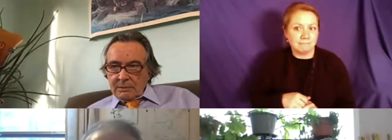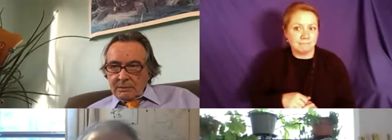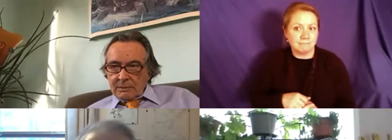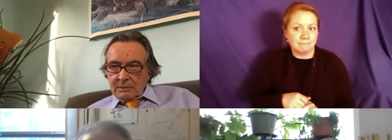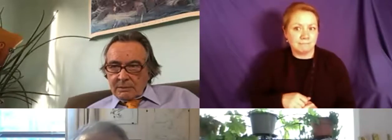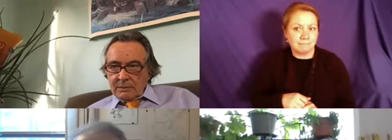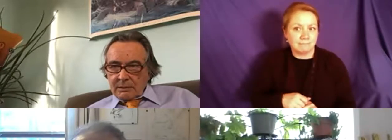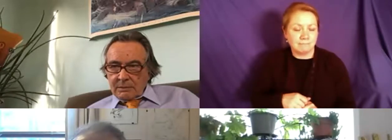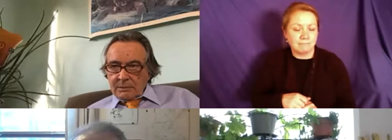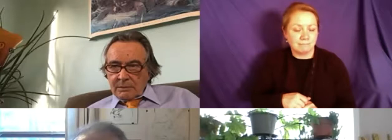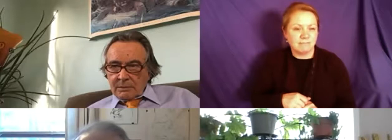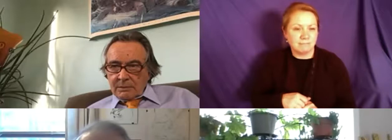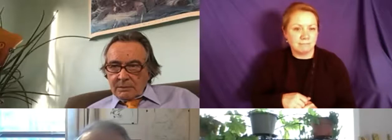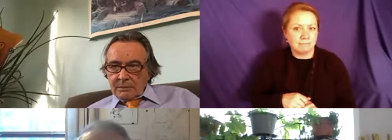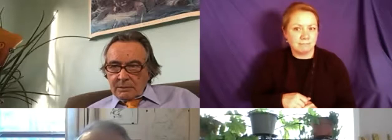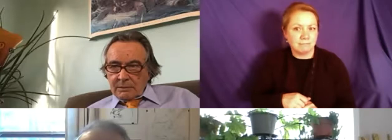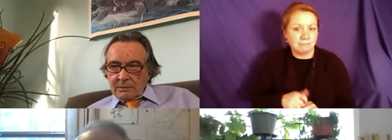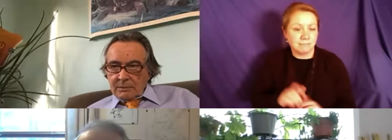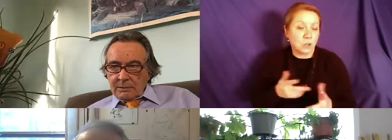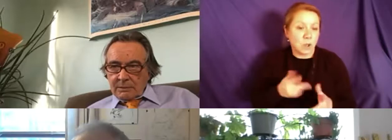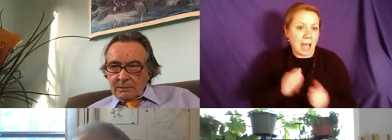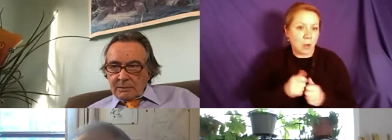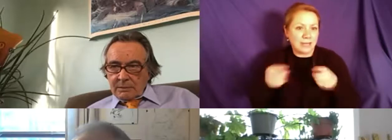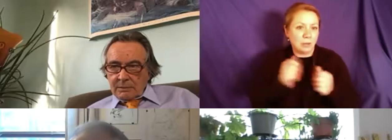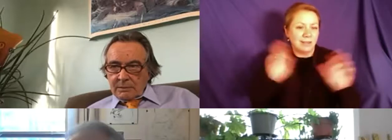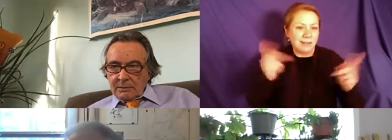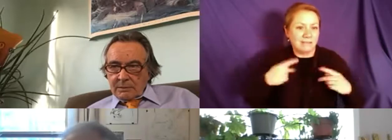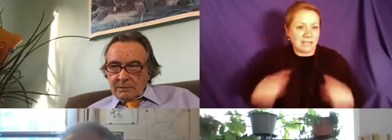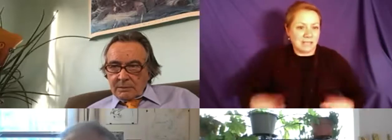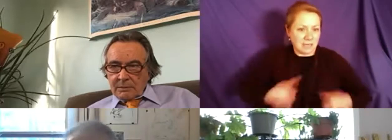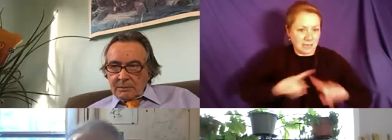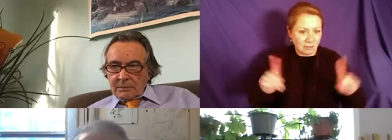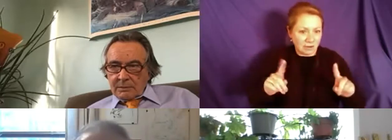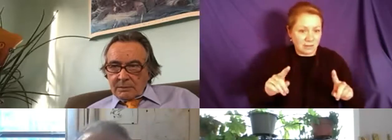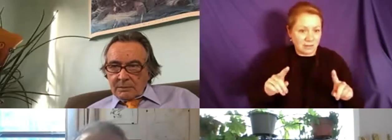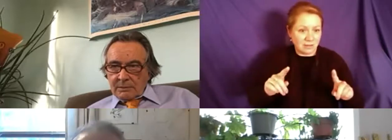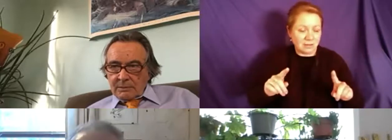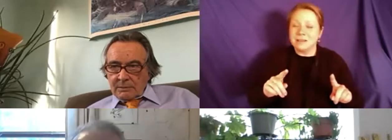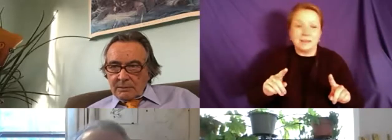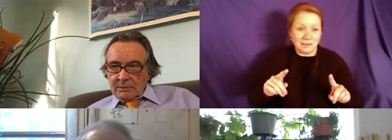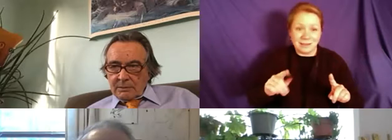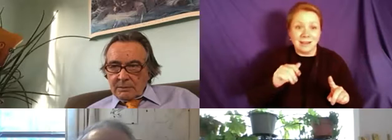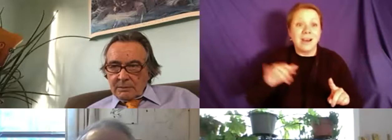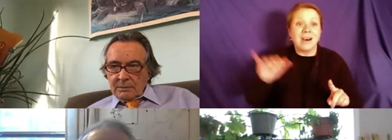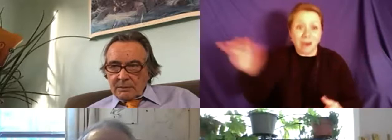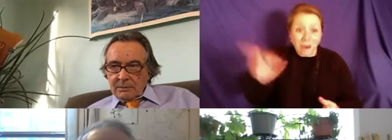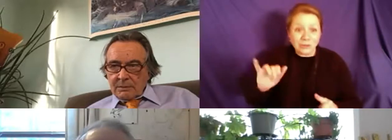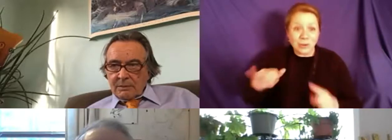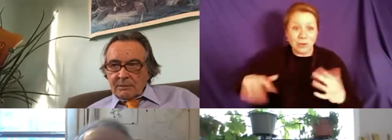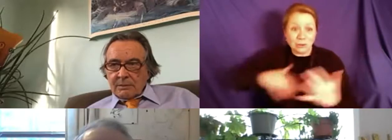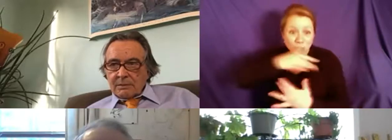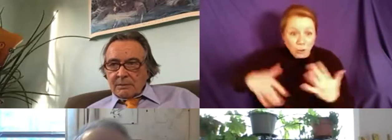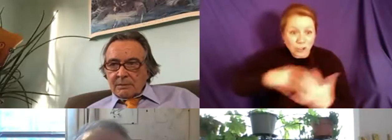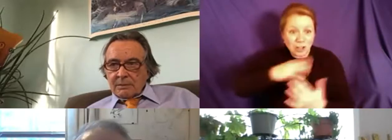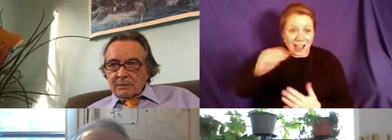dealing with a physical difference, let alone the social and racial